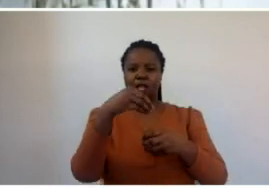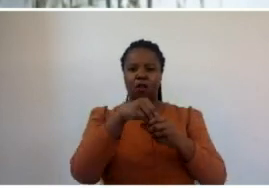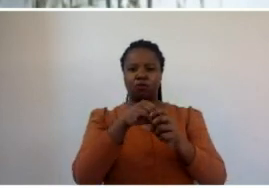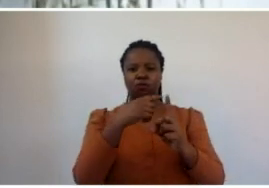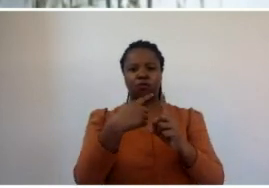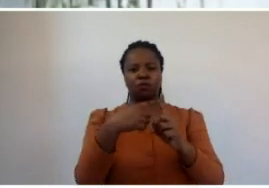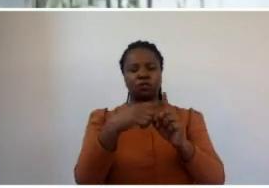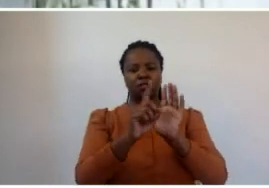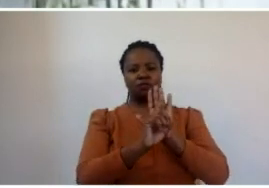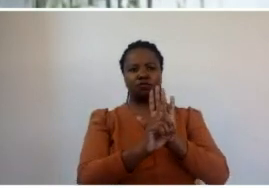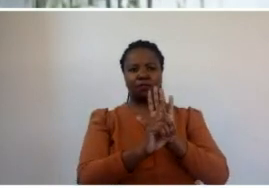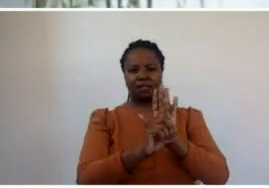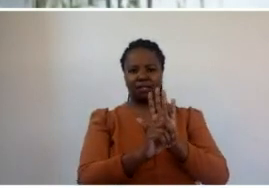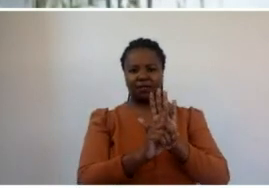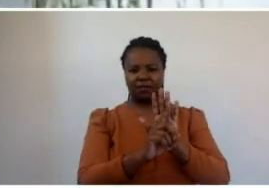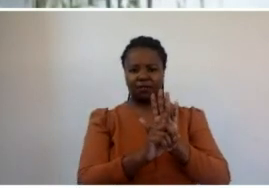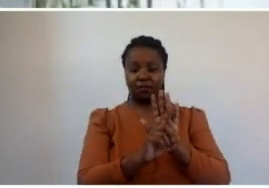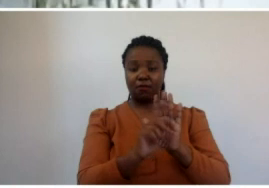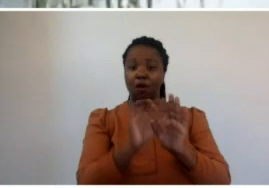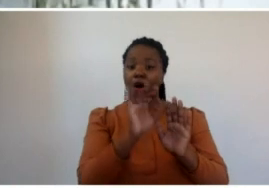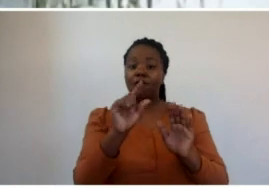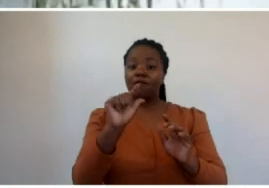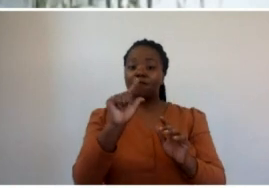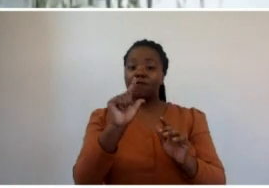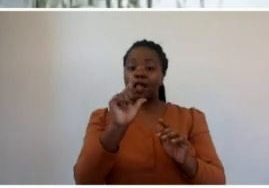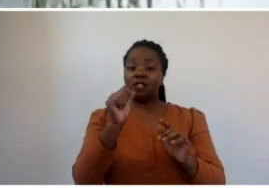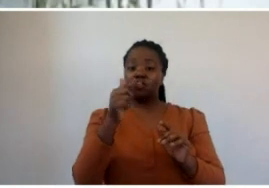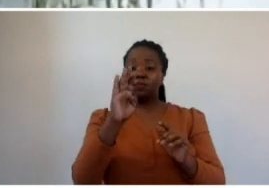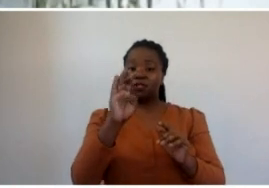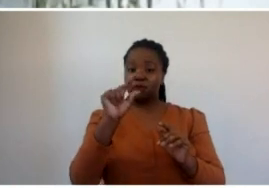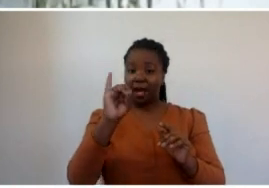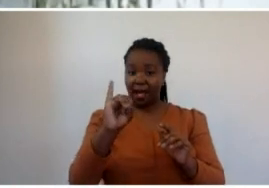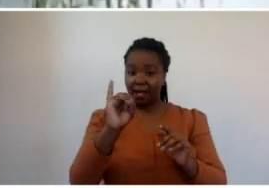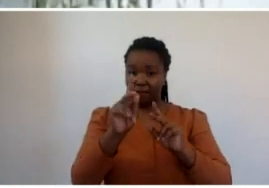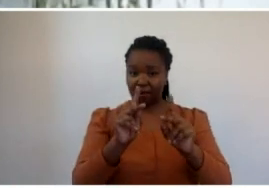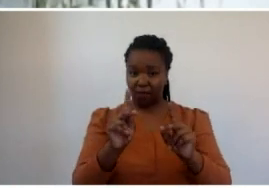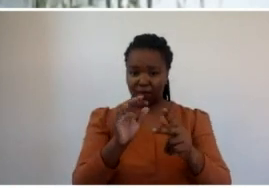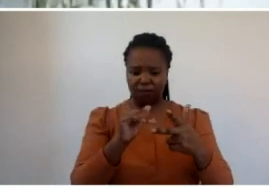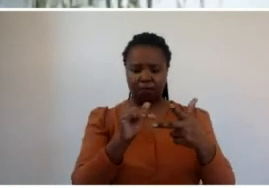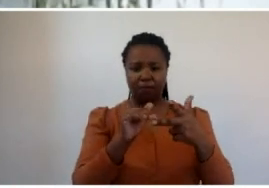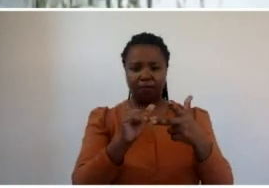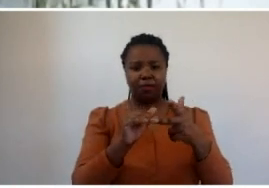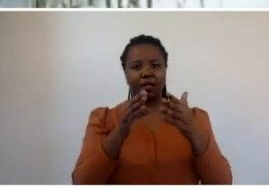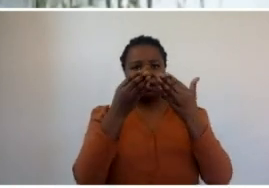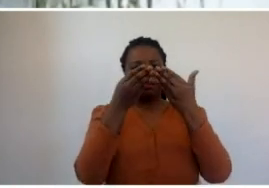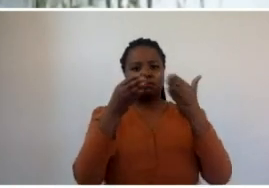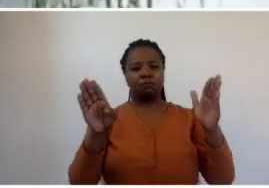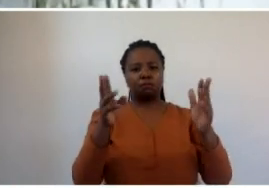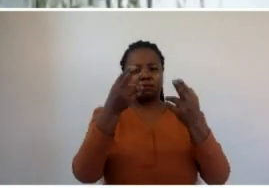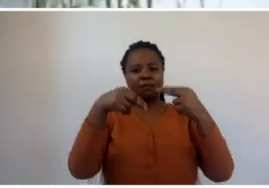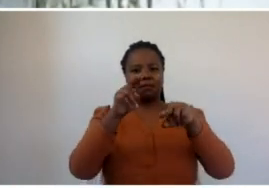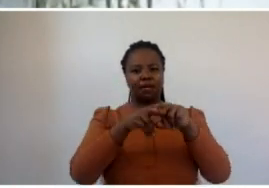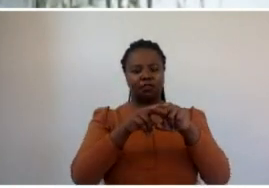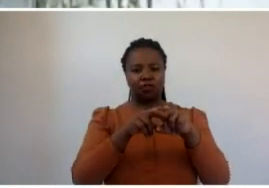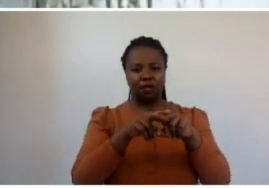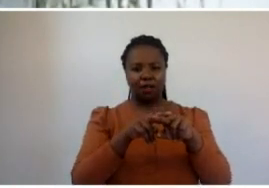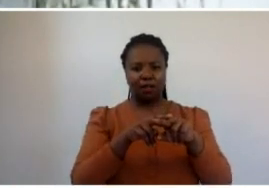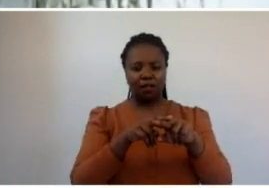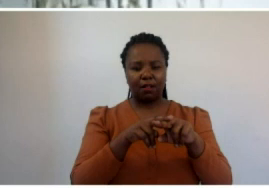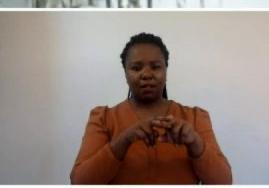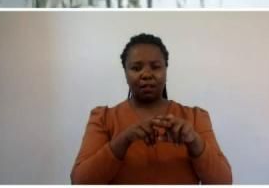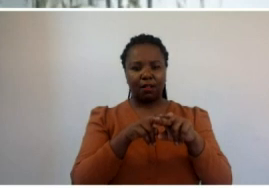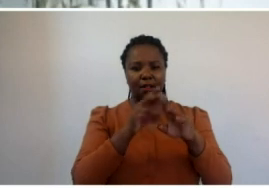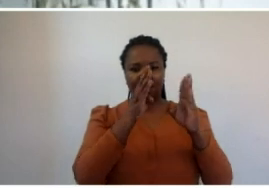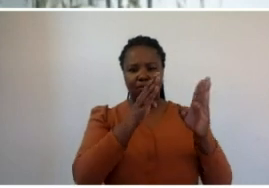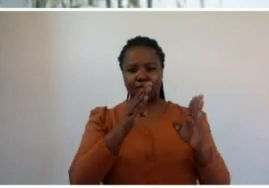of LGBTI people in school curricula, and robust national bullying data, which is segregated by sexual orientation,